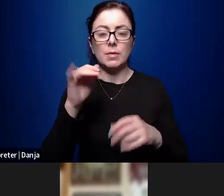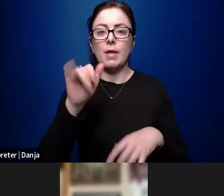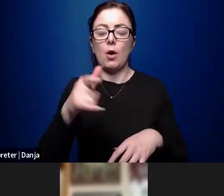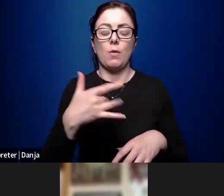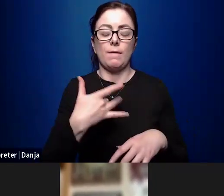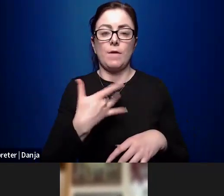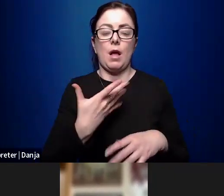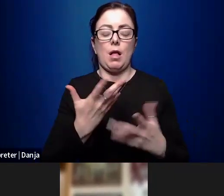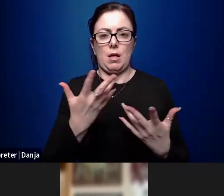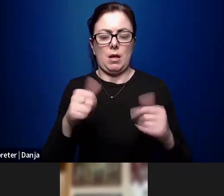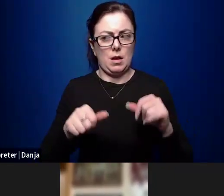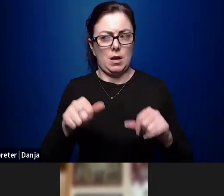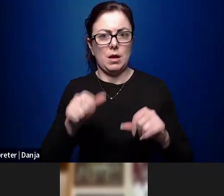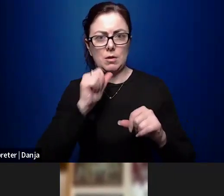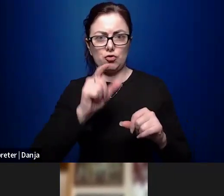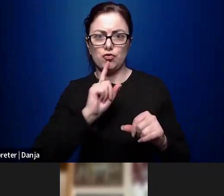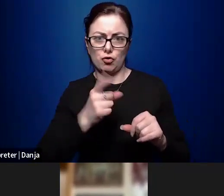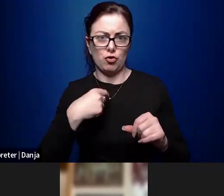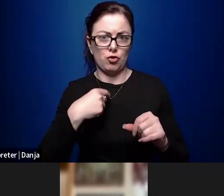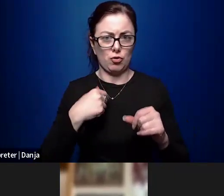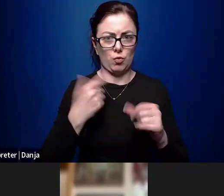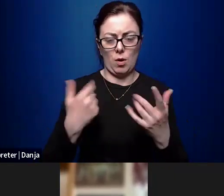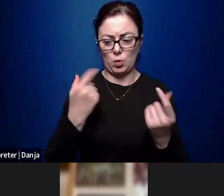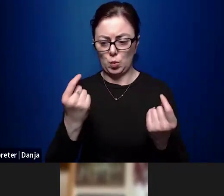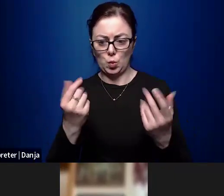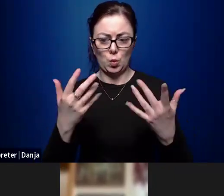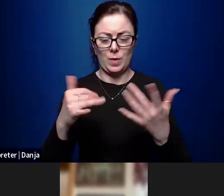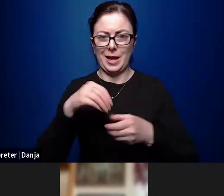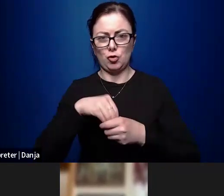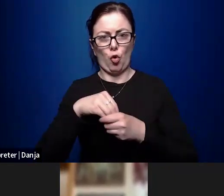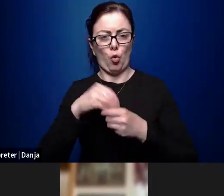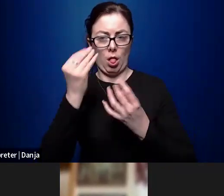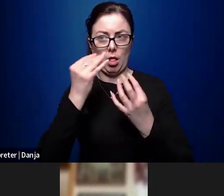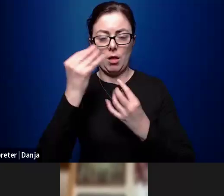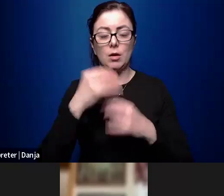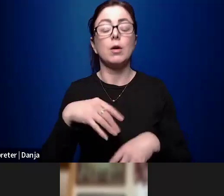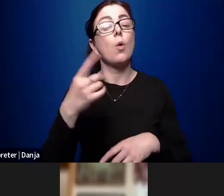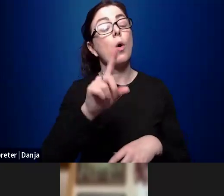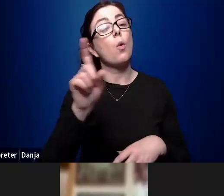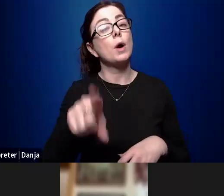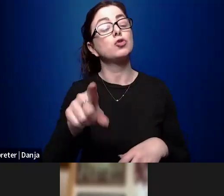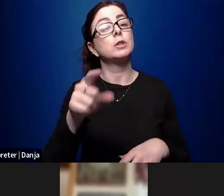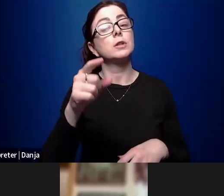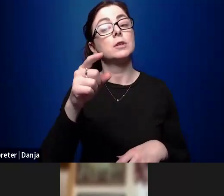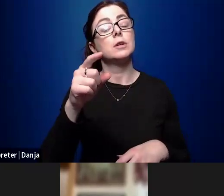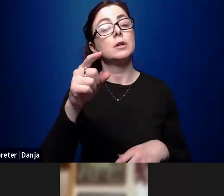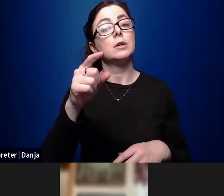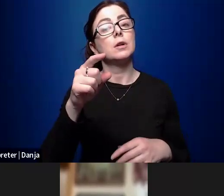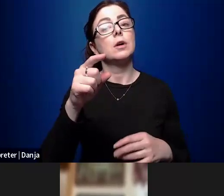second guess yourself all the time. Yeah. One question that I had just reflecting is, when